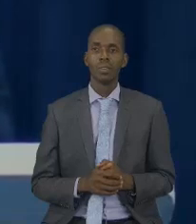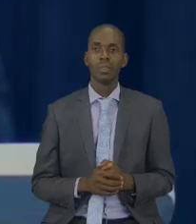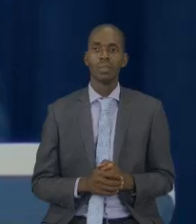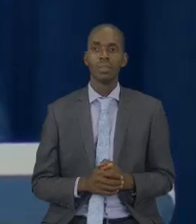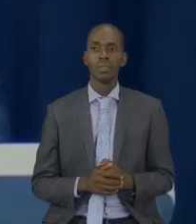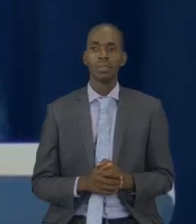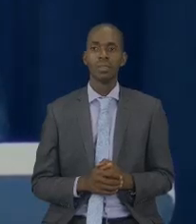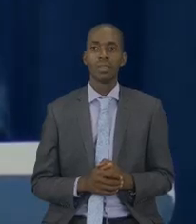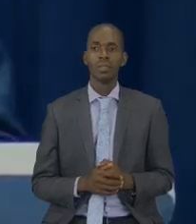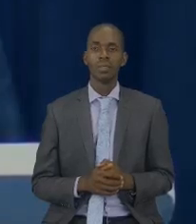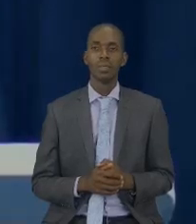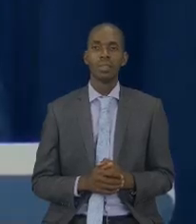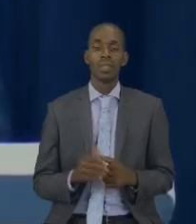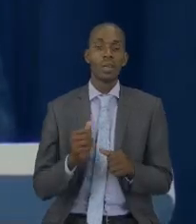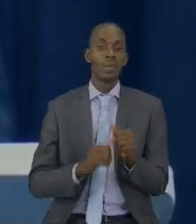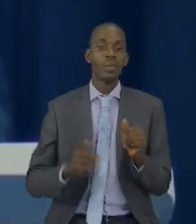Globally, get ready.